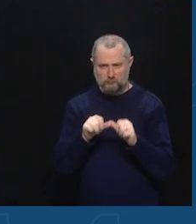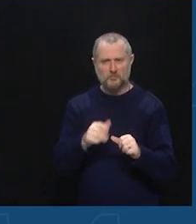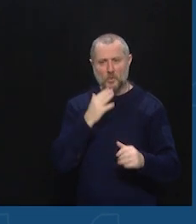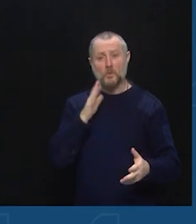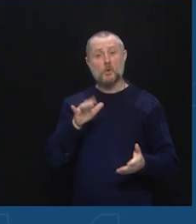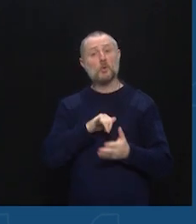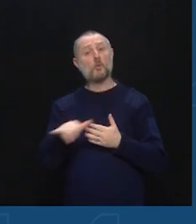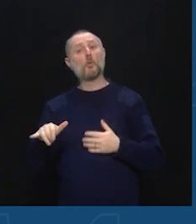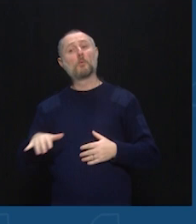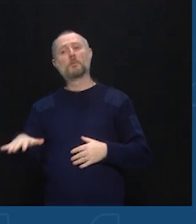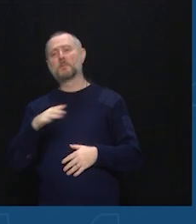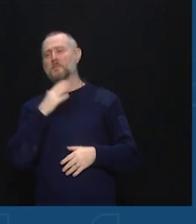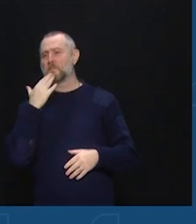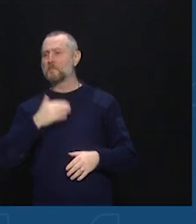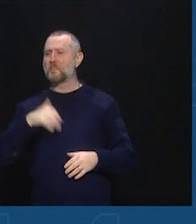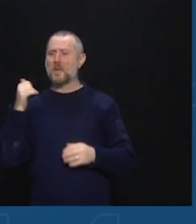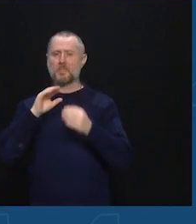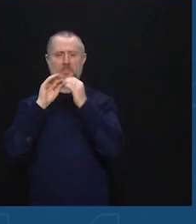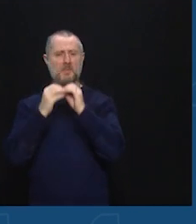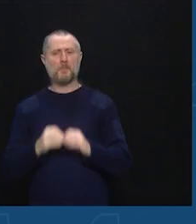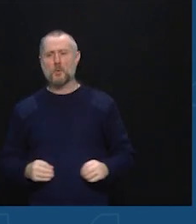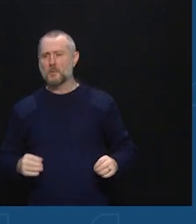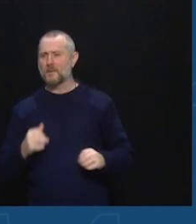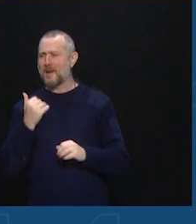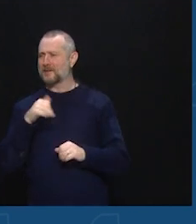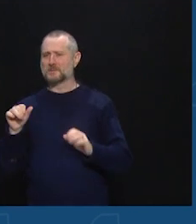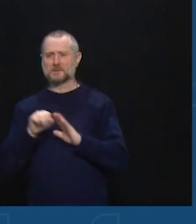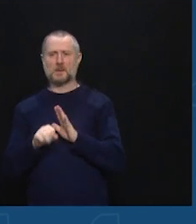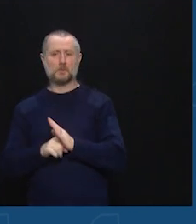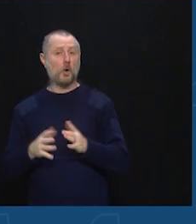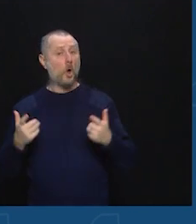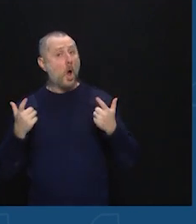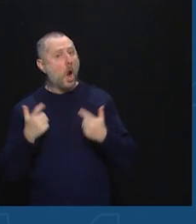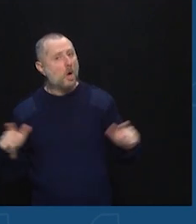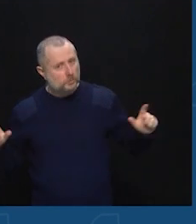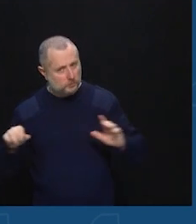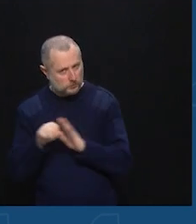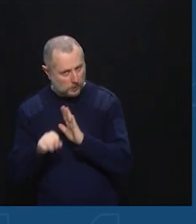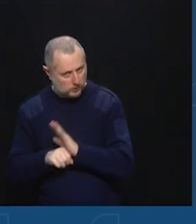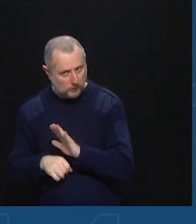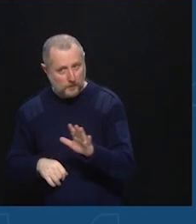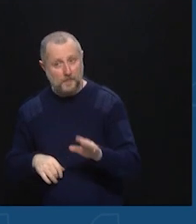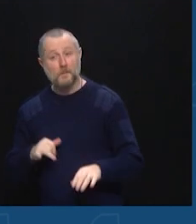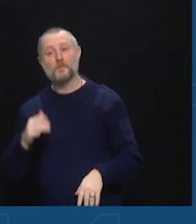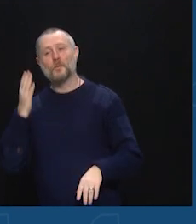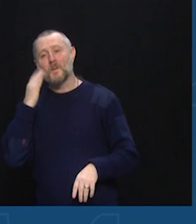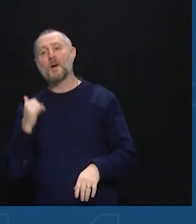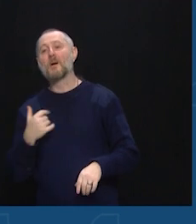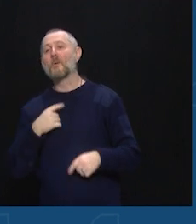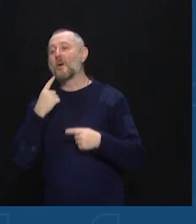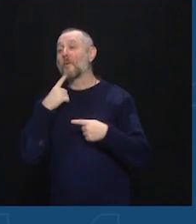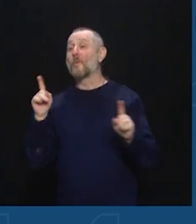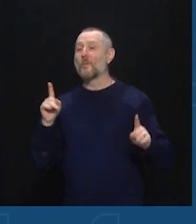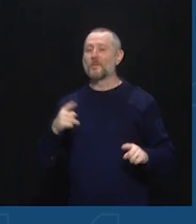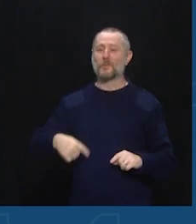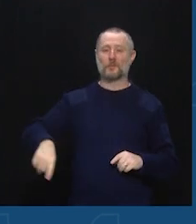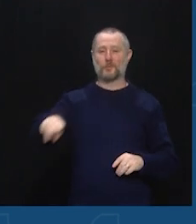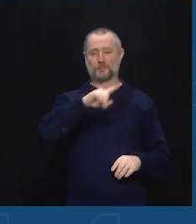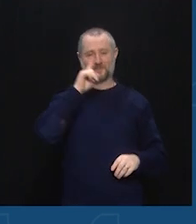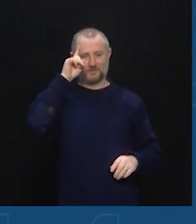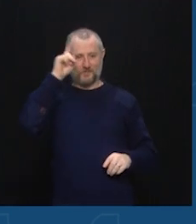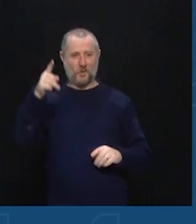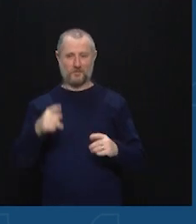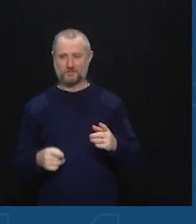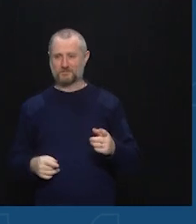large state, which is what we're tracking. We're doing better because we've been smart, and that's why we're be able to talk about this